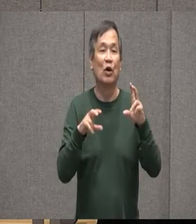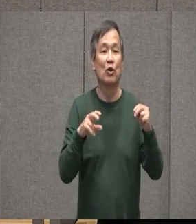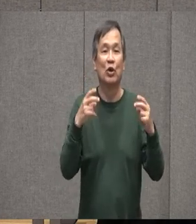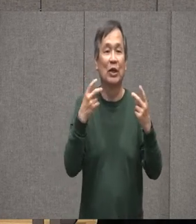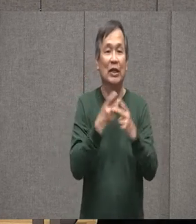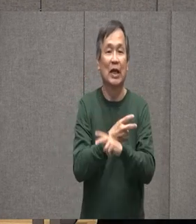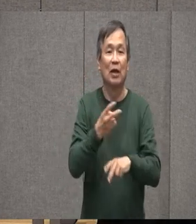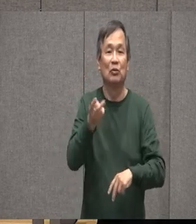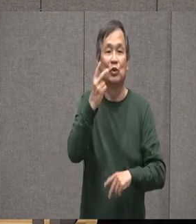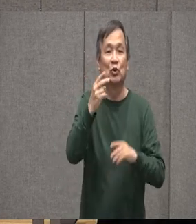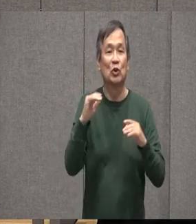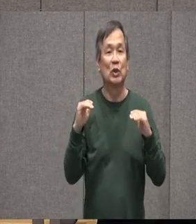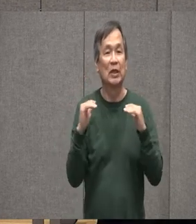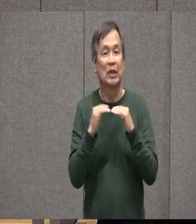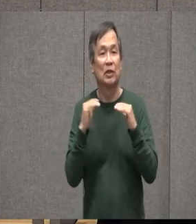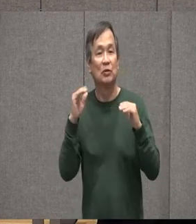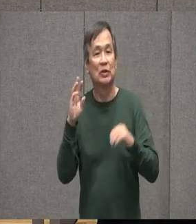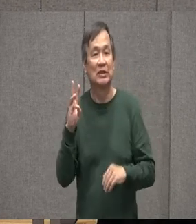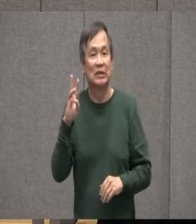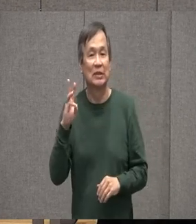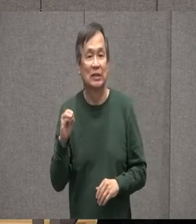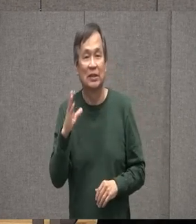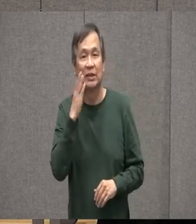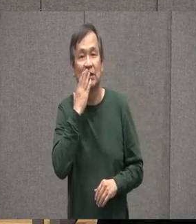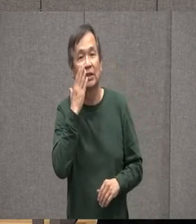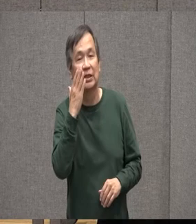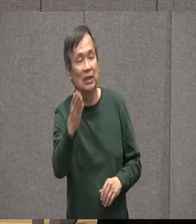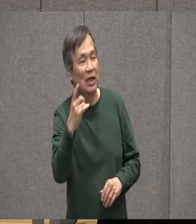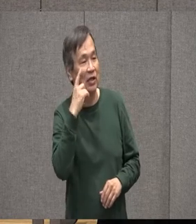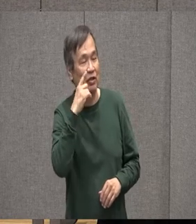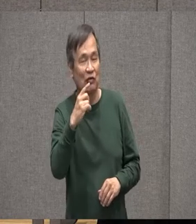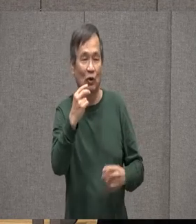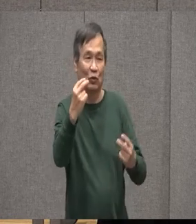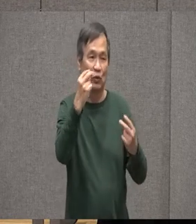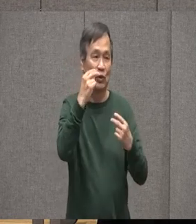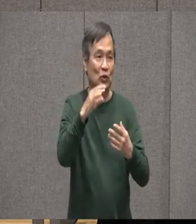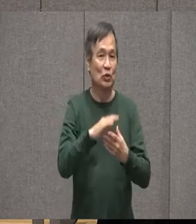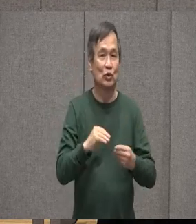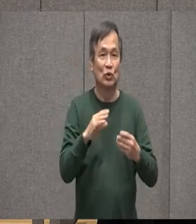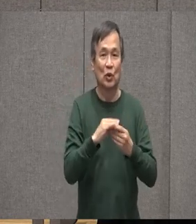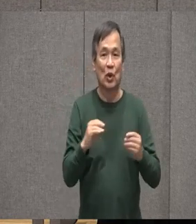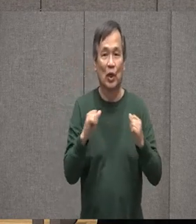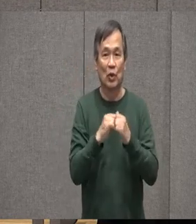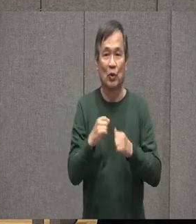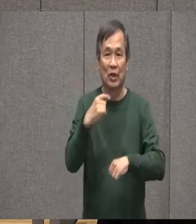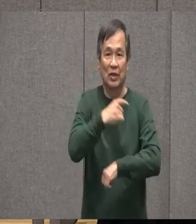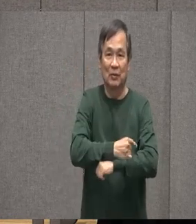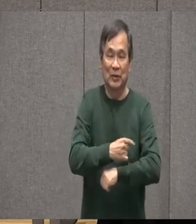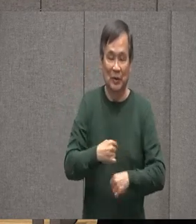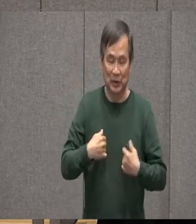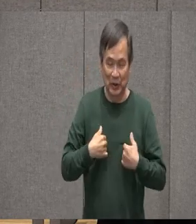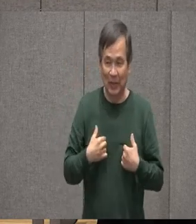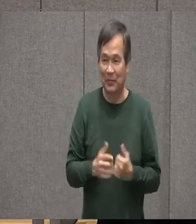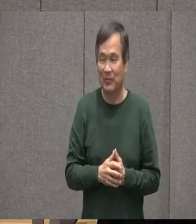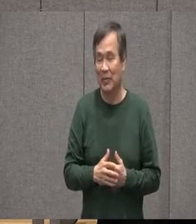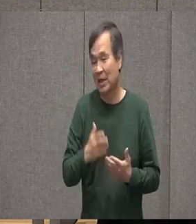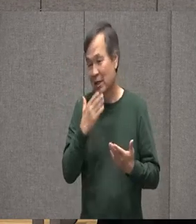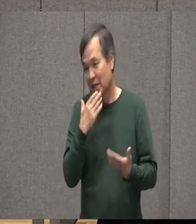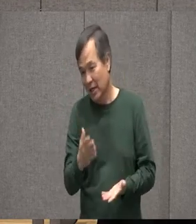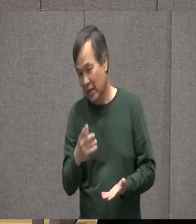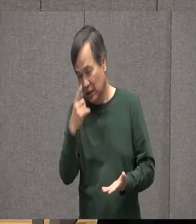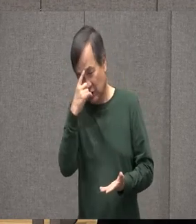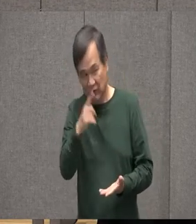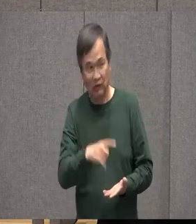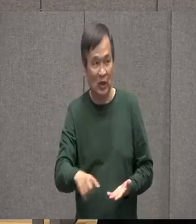60. Thank you guys for sharing another story with me today and for thinking about putting